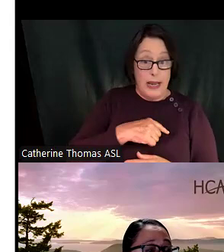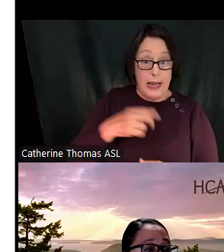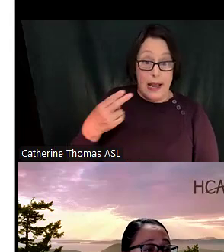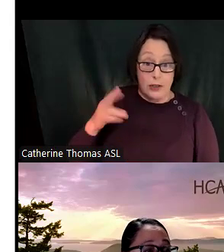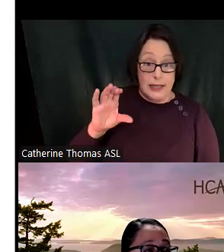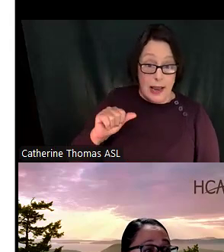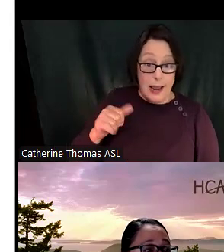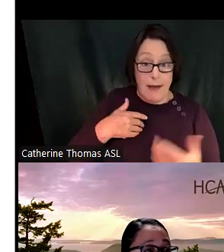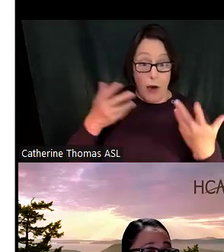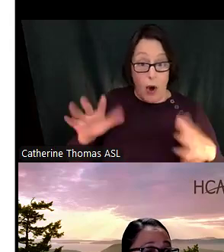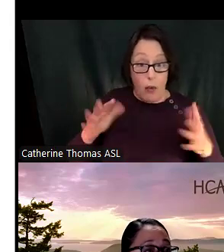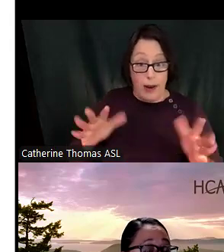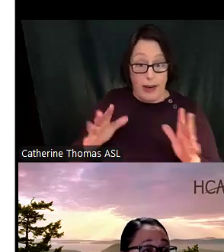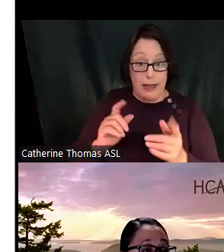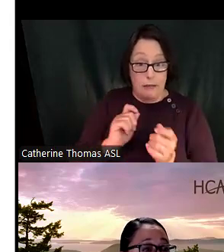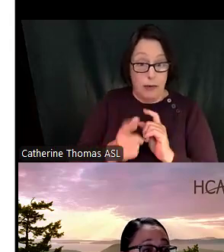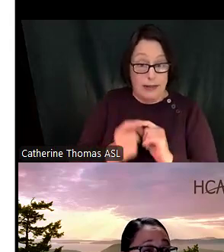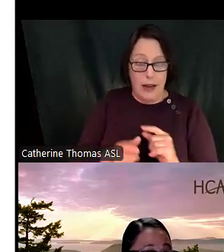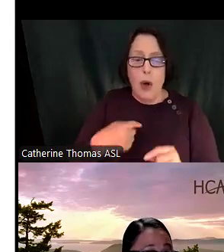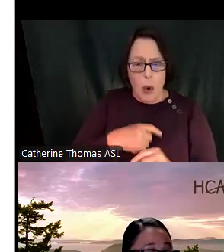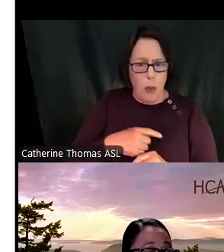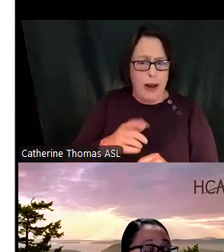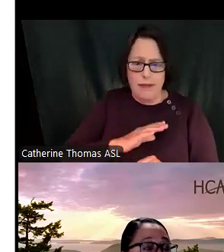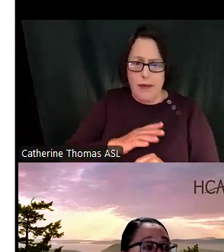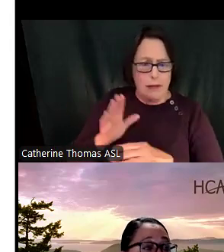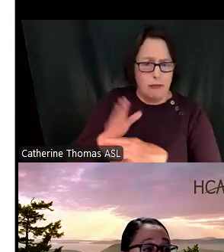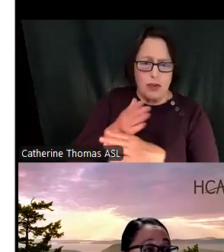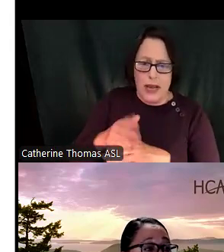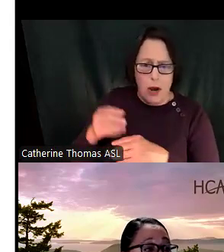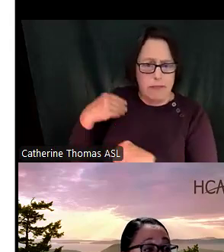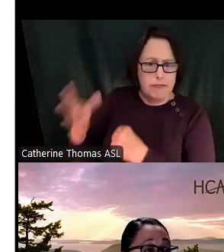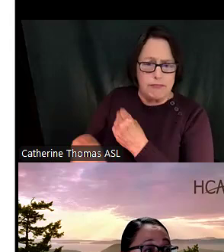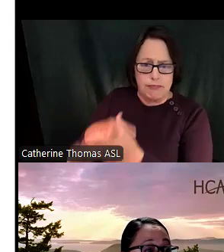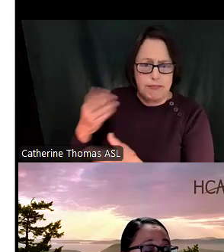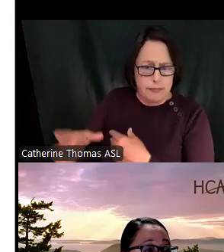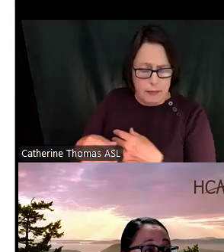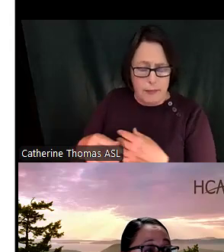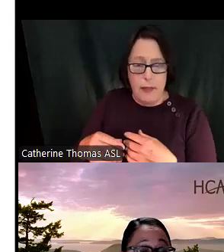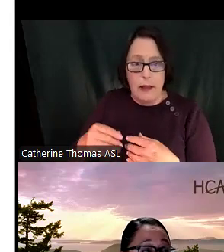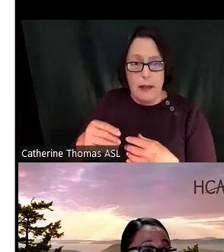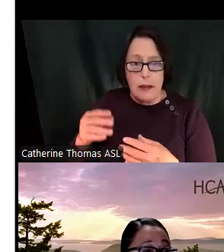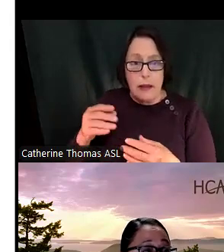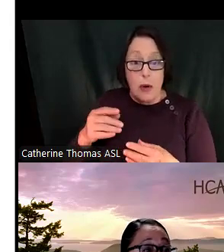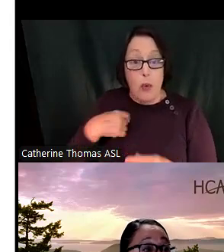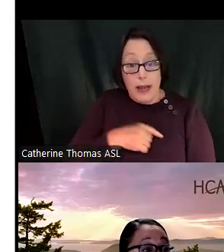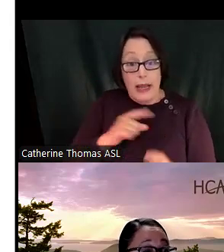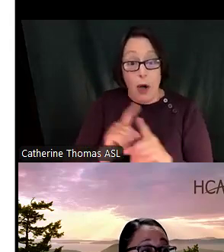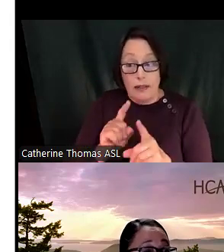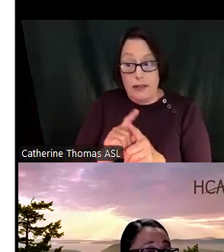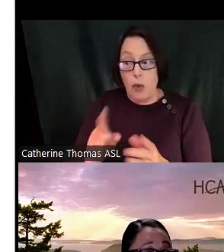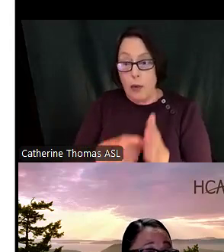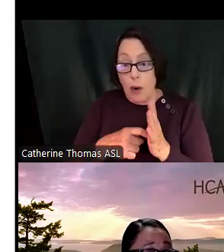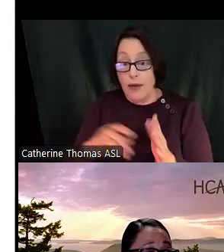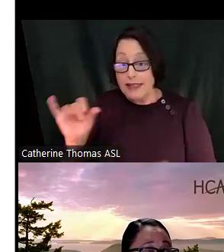authority, that we do accommodate those requests. We also do the same, we do require the same from our managed